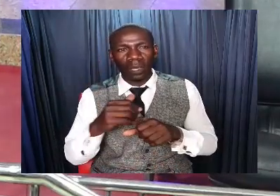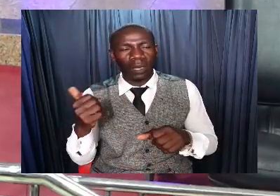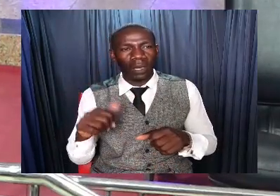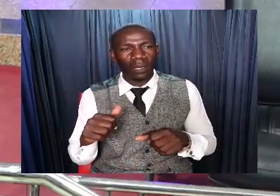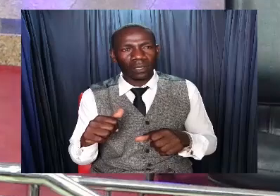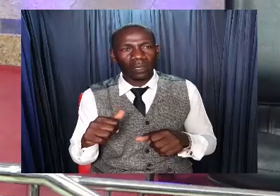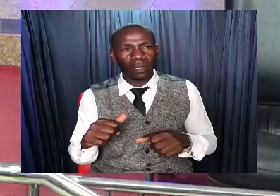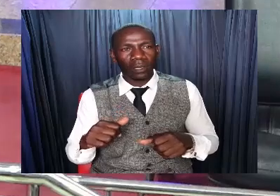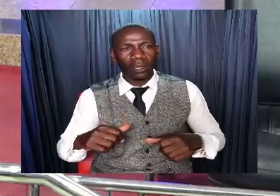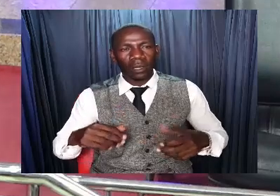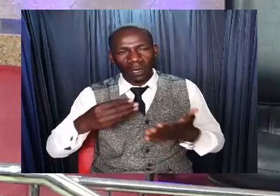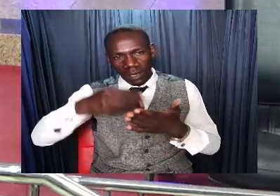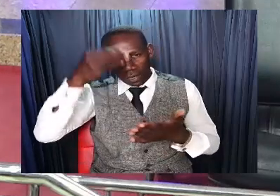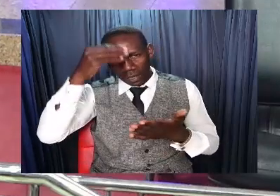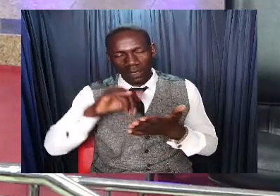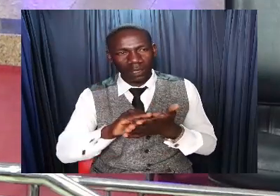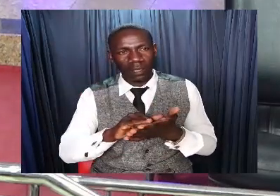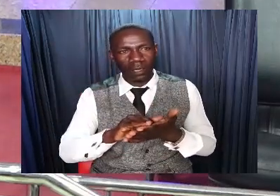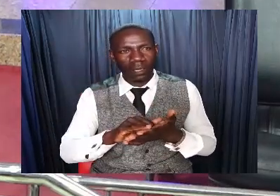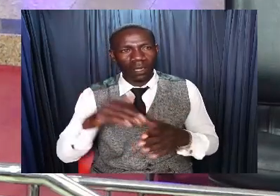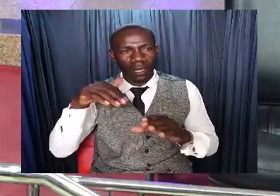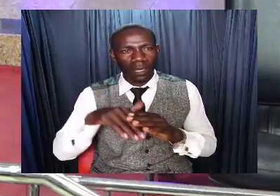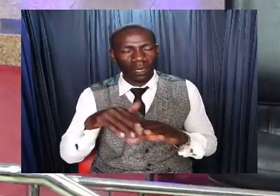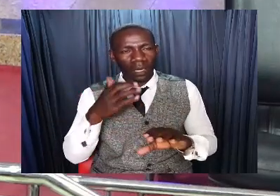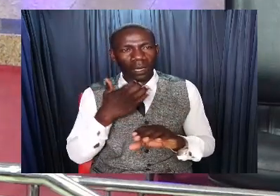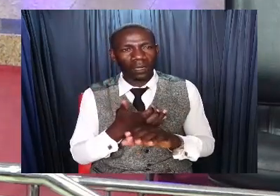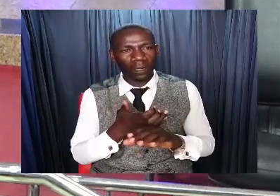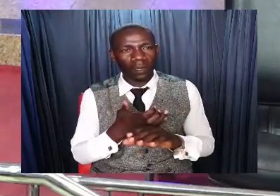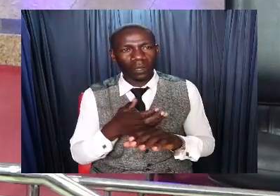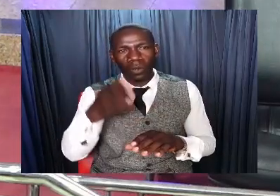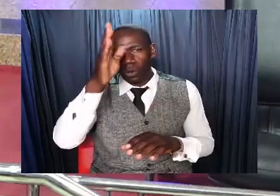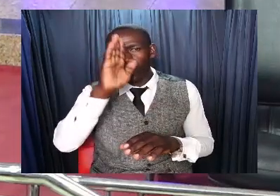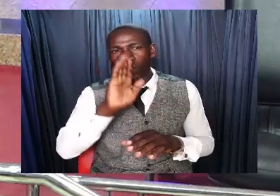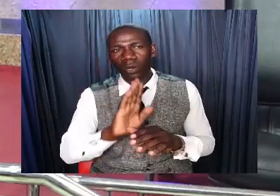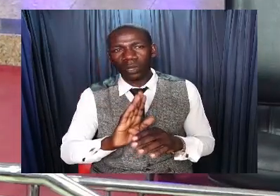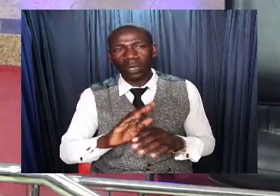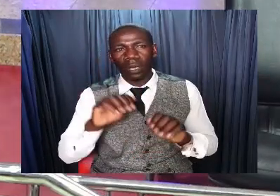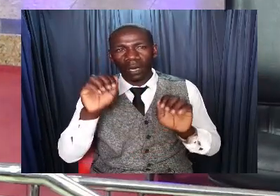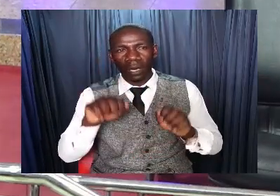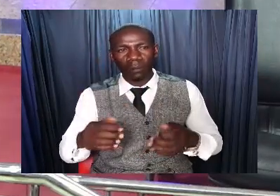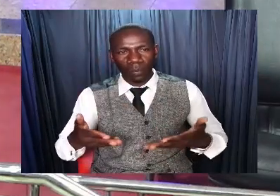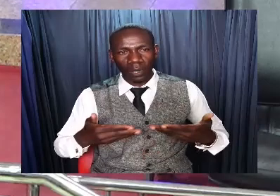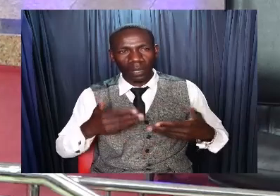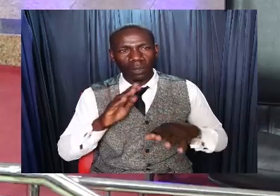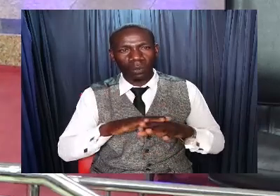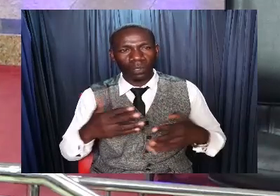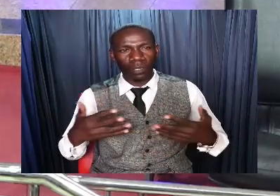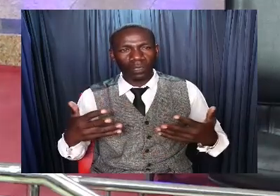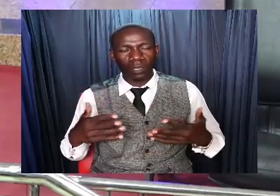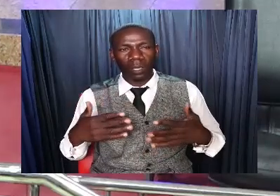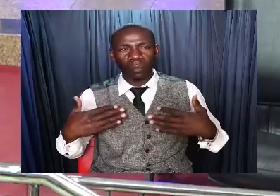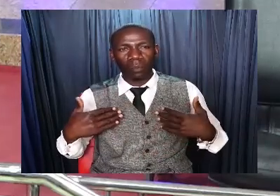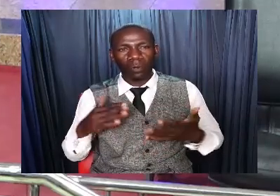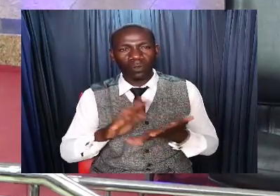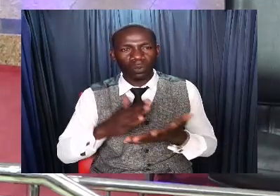others. Wajifunze ya kwamba. To learn that. Hata katika ugumu. Even in the hardship. Tena Mungu. Again God. Anaweza kuleta mema. Can bring good things. Ili